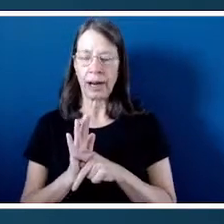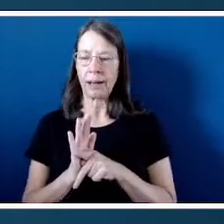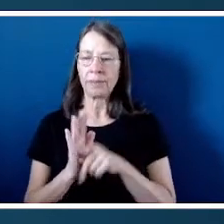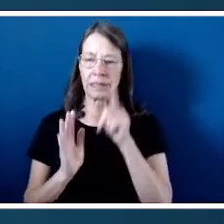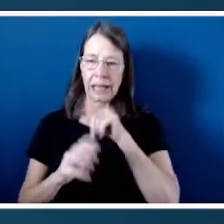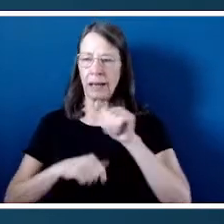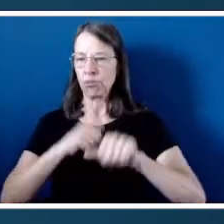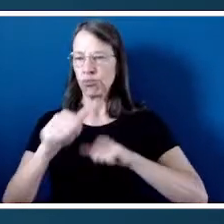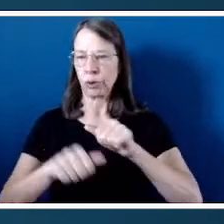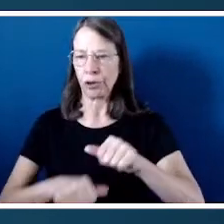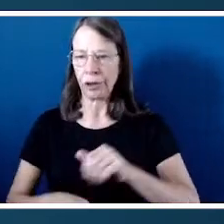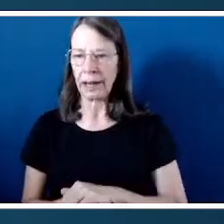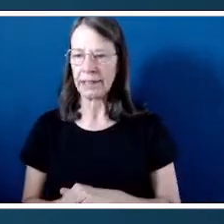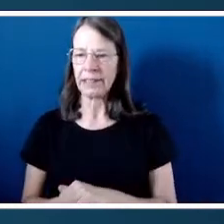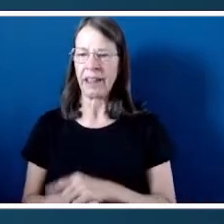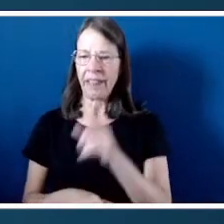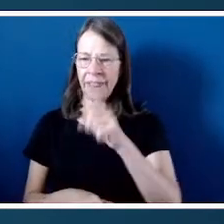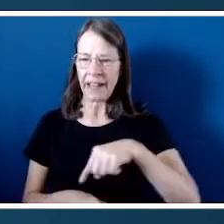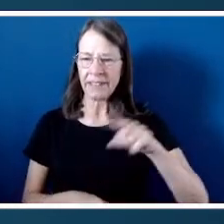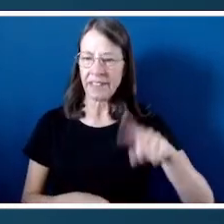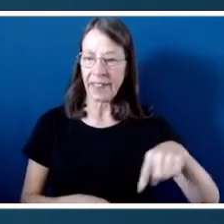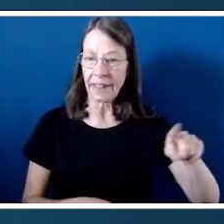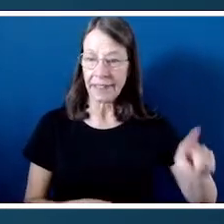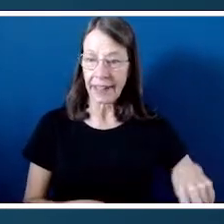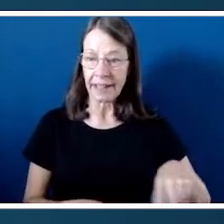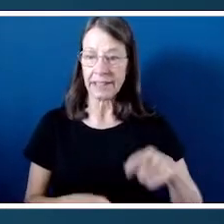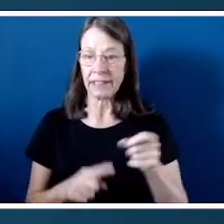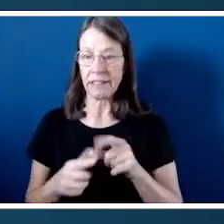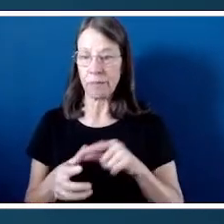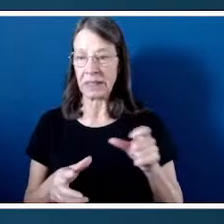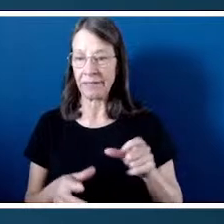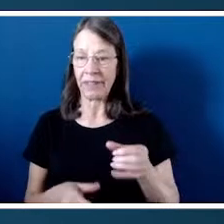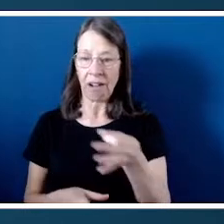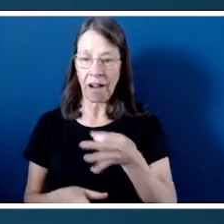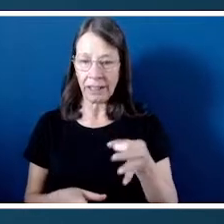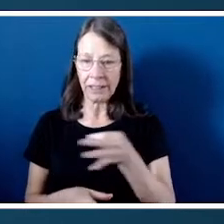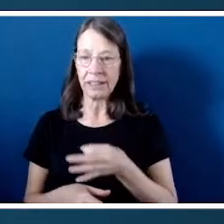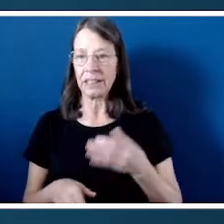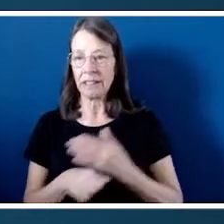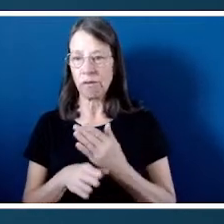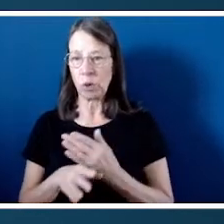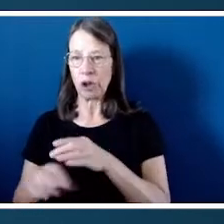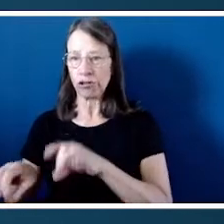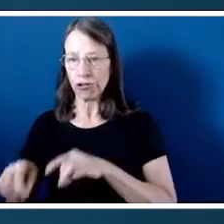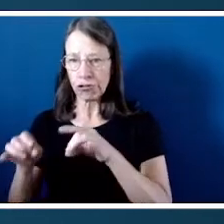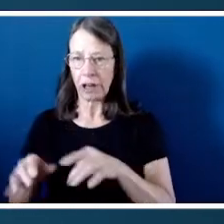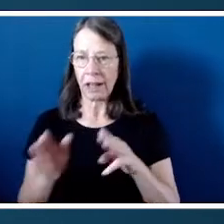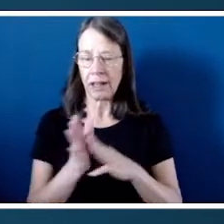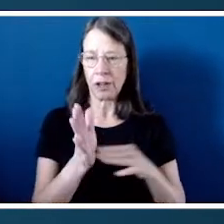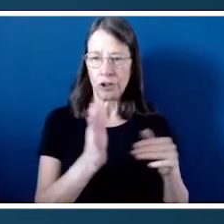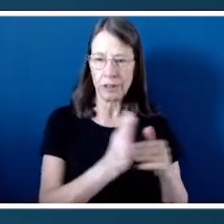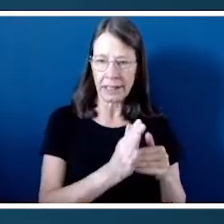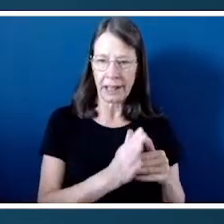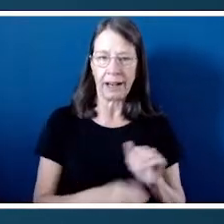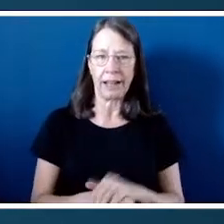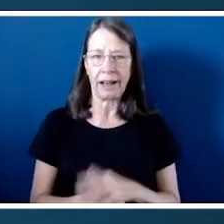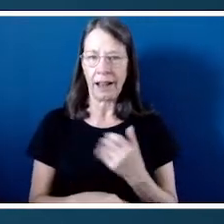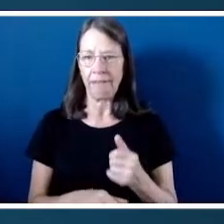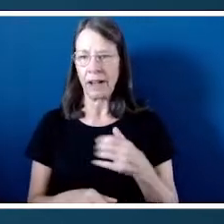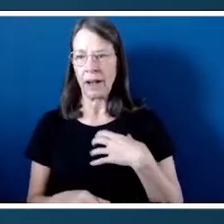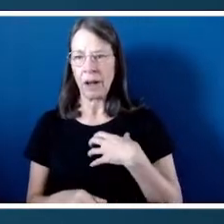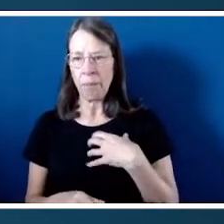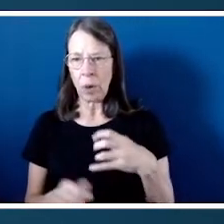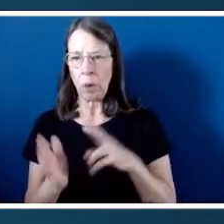in Australia and New Zealand. We have welcomed recent progress in Pacific Engagement Visa, which will allow unskilled